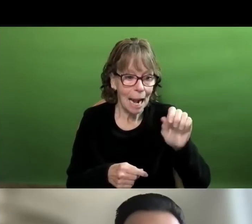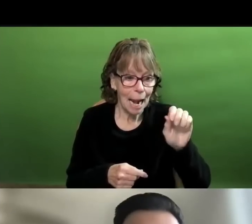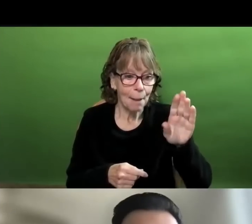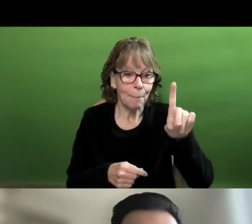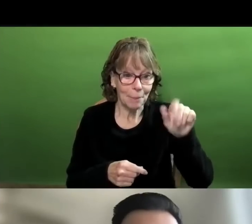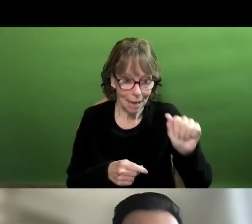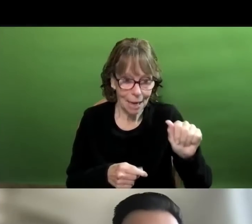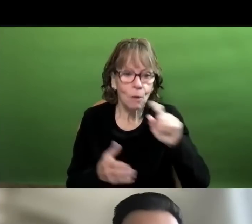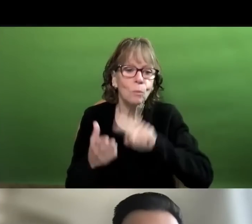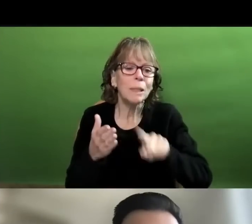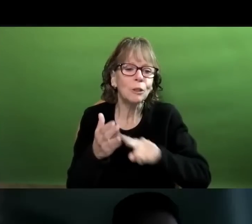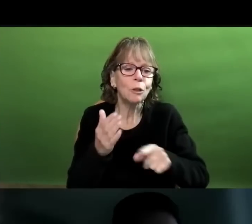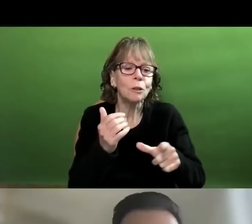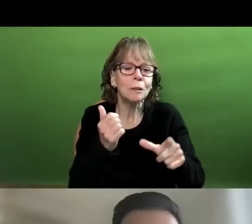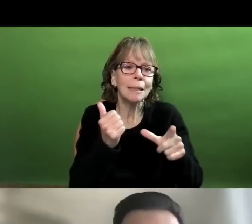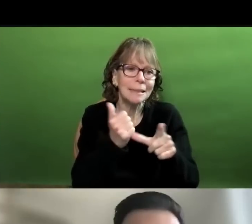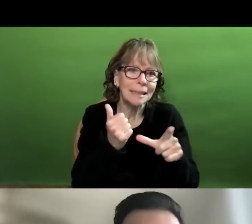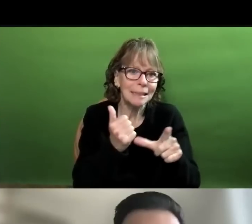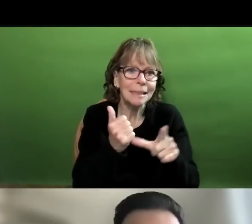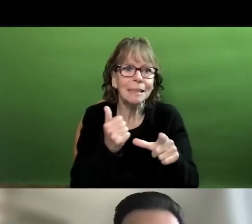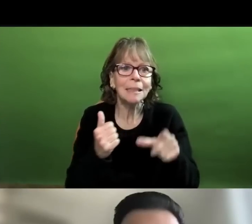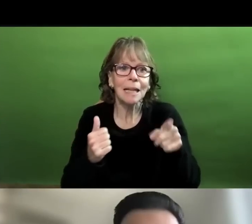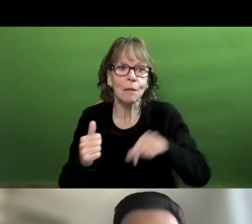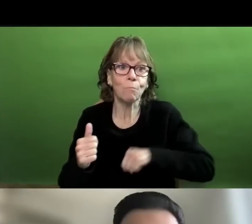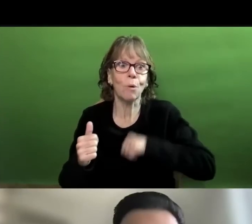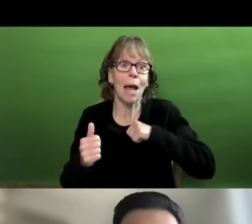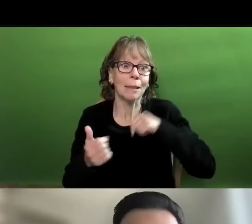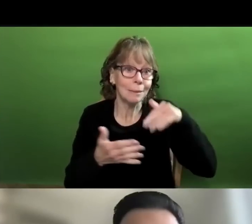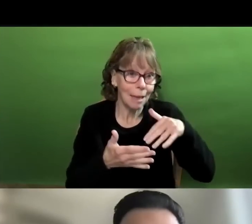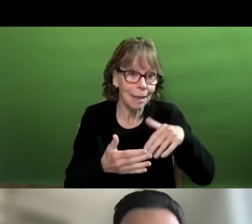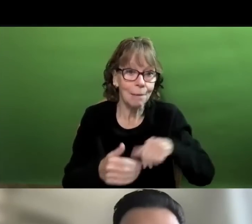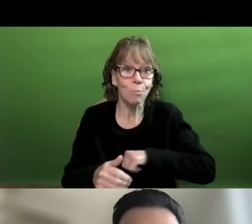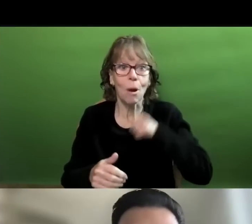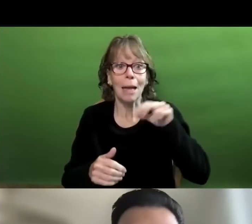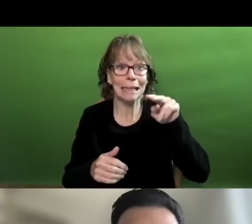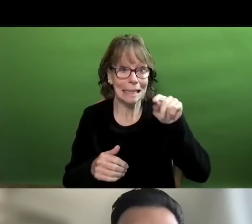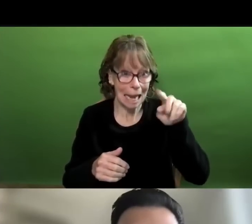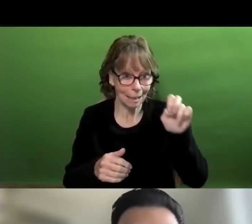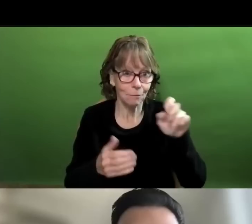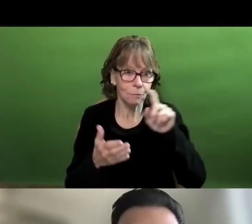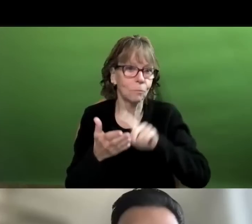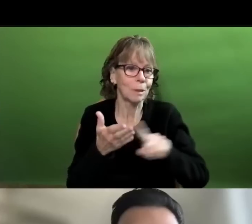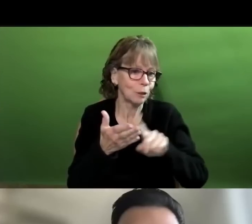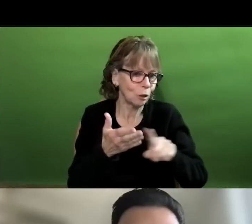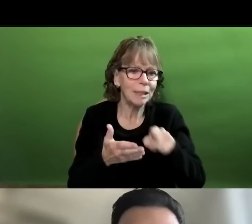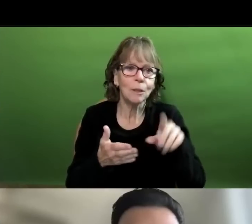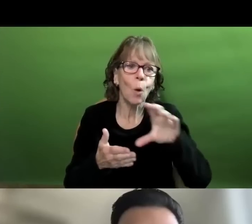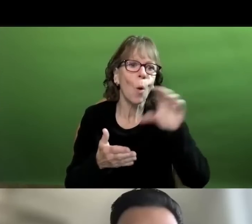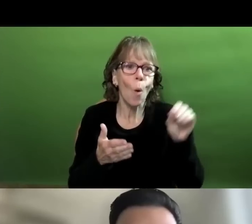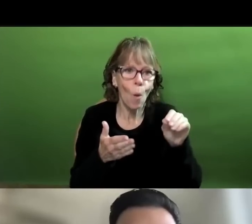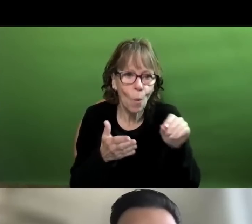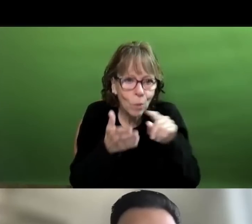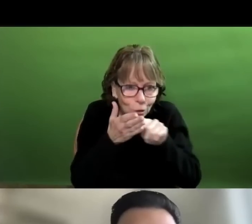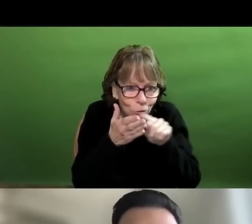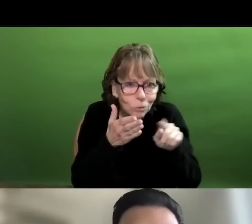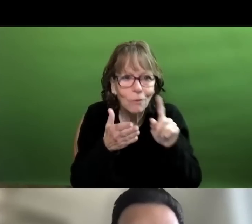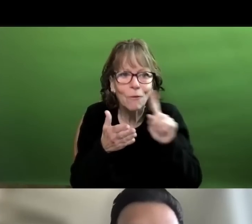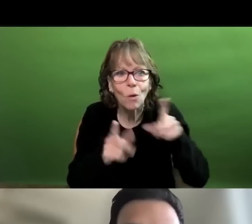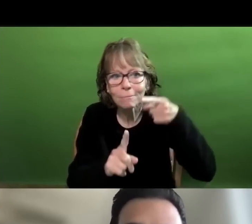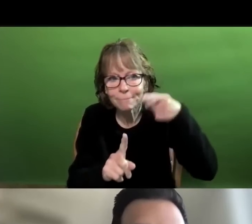assistant with Stanford University's The Pride Study and PrideNet research program, where he serves as a co-investigator for